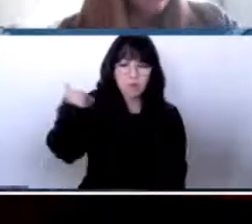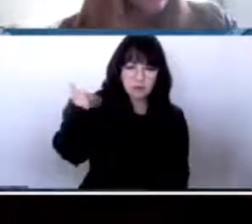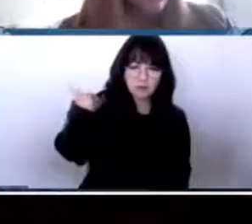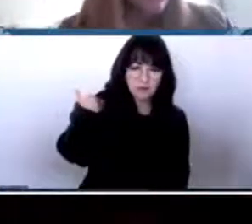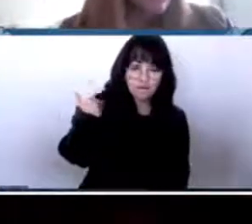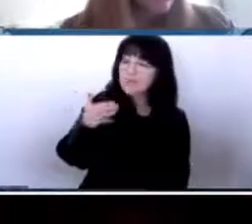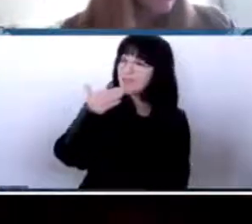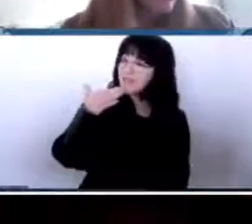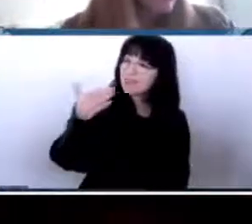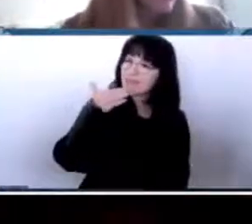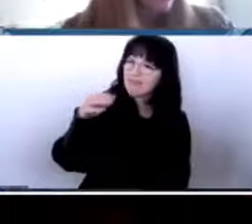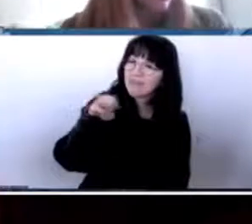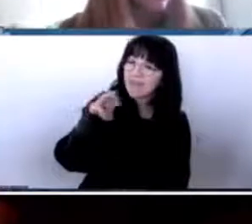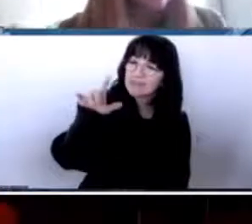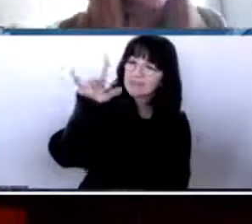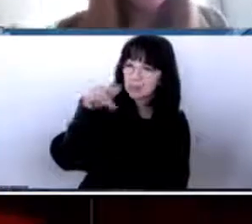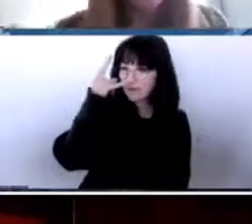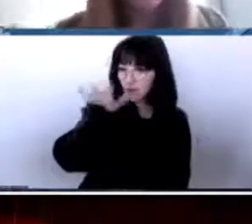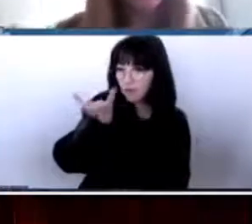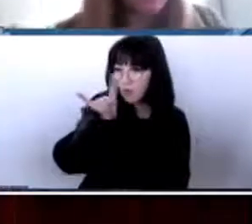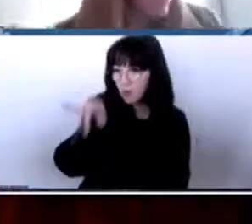Thanks, Emily, for that question.